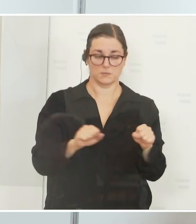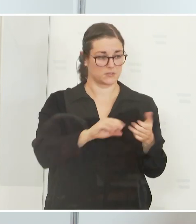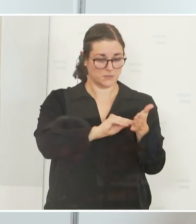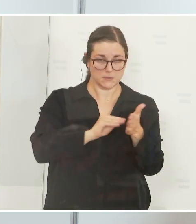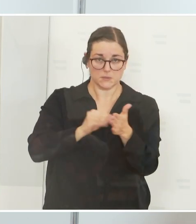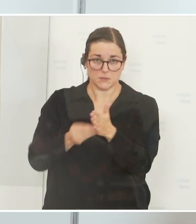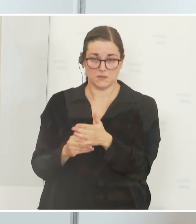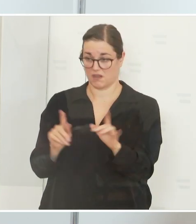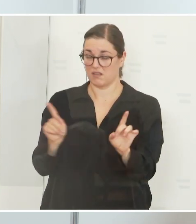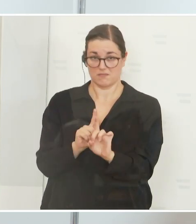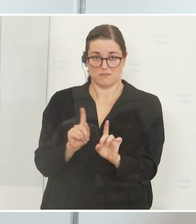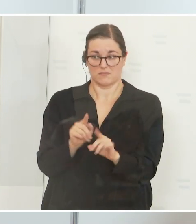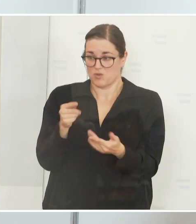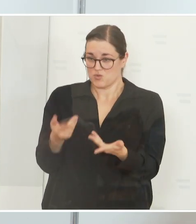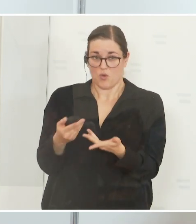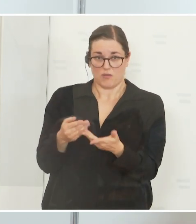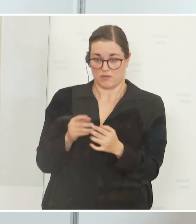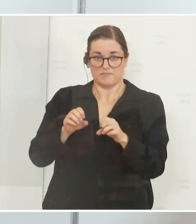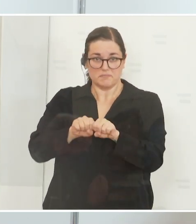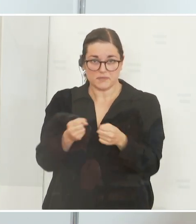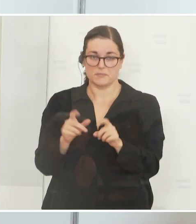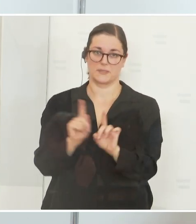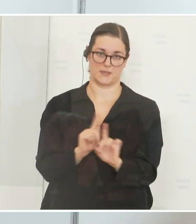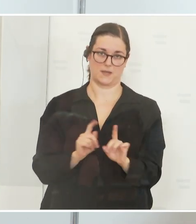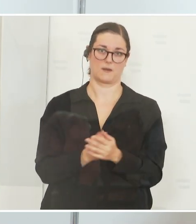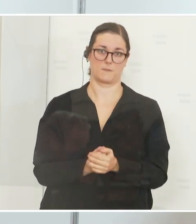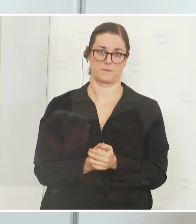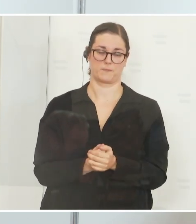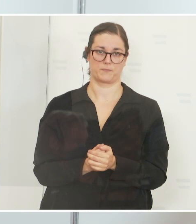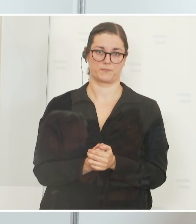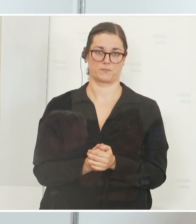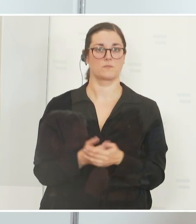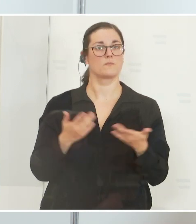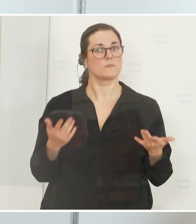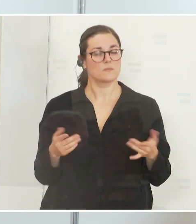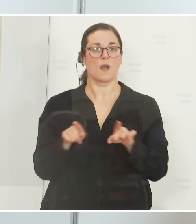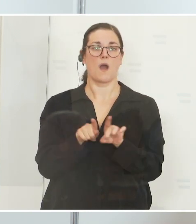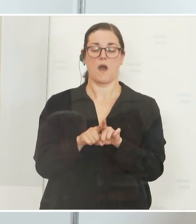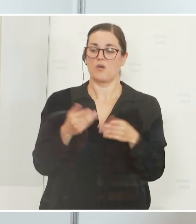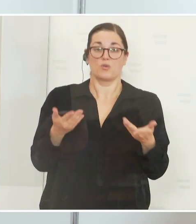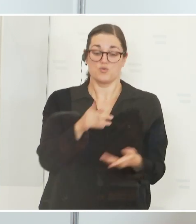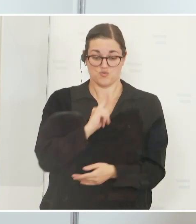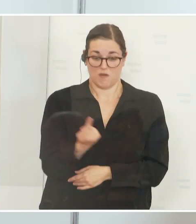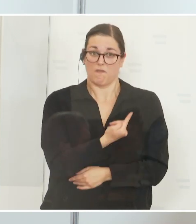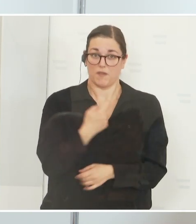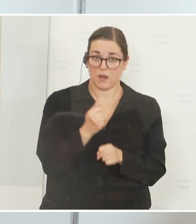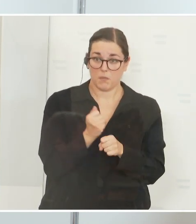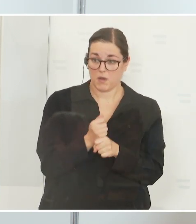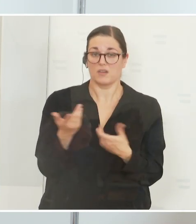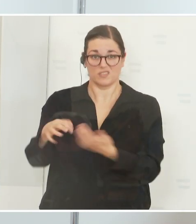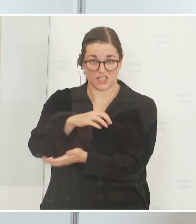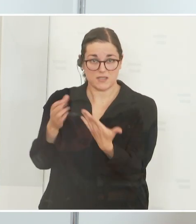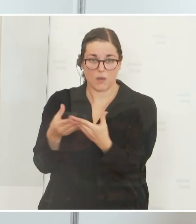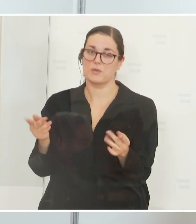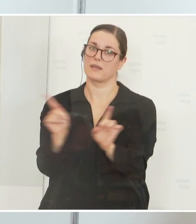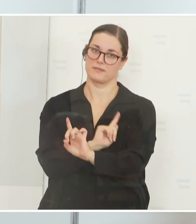be recognized. Naturally, 2 hours is not enough to resolve the crisis in Belarus. However, as